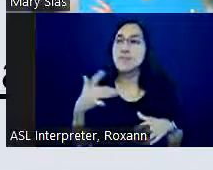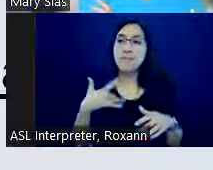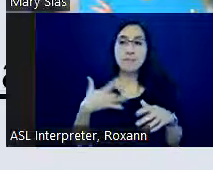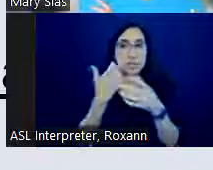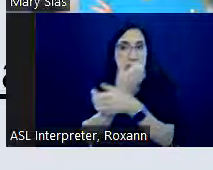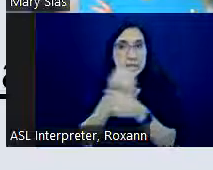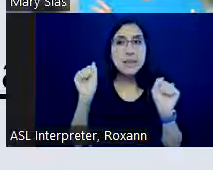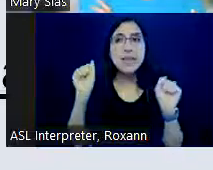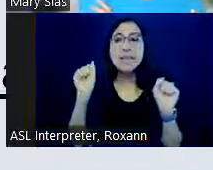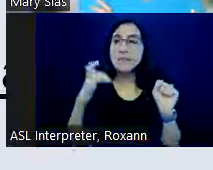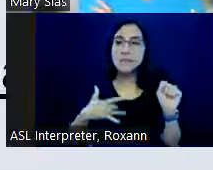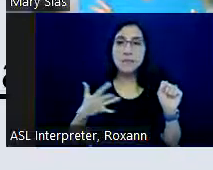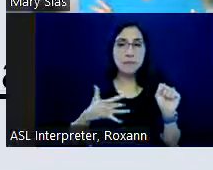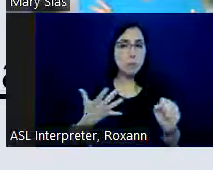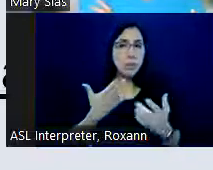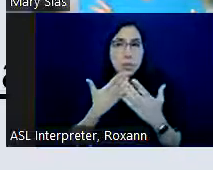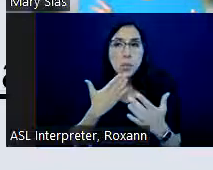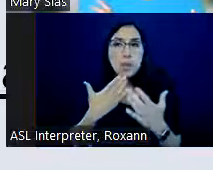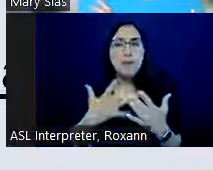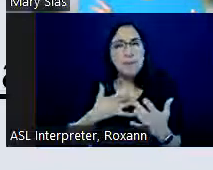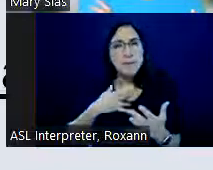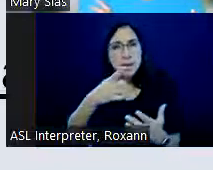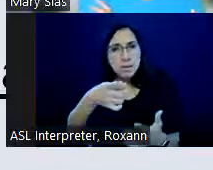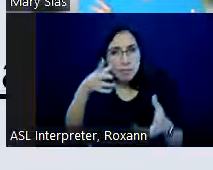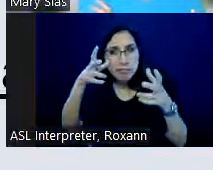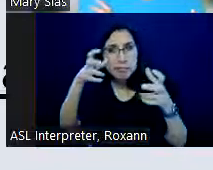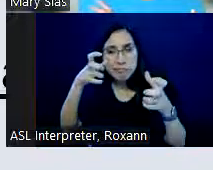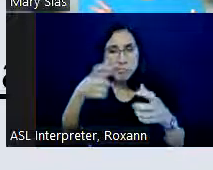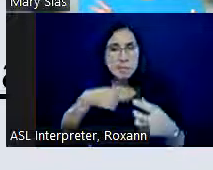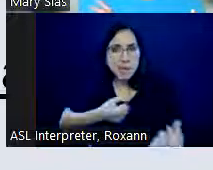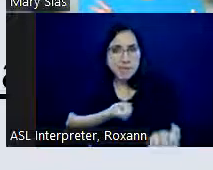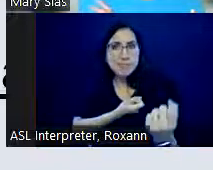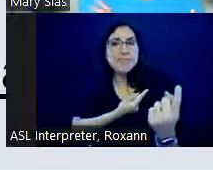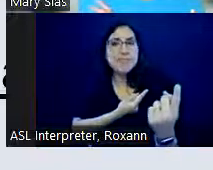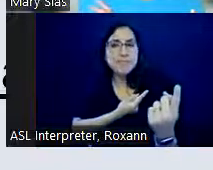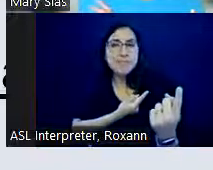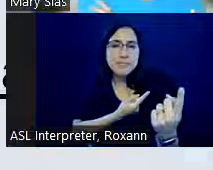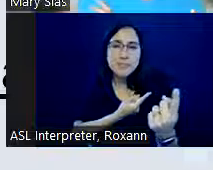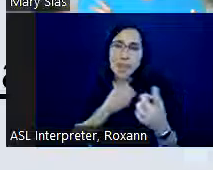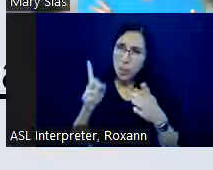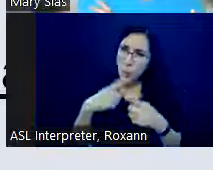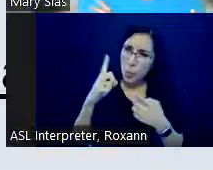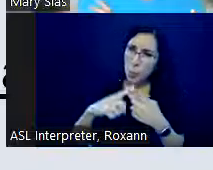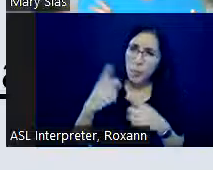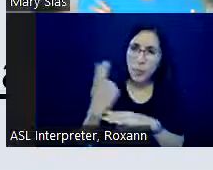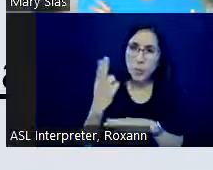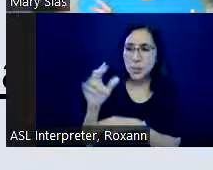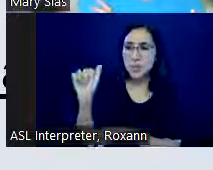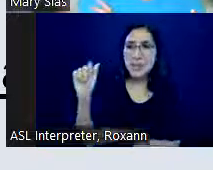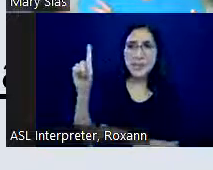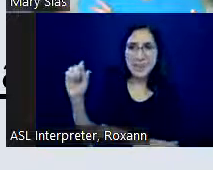and heard. And when we think about that with the ADA, it takes on a whole new connotation. We don't want to just